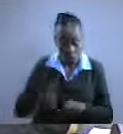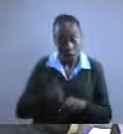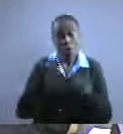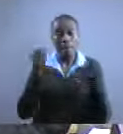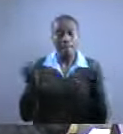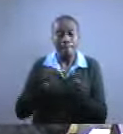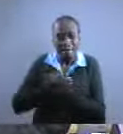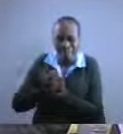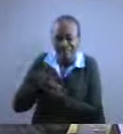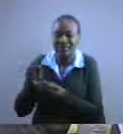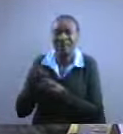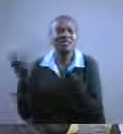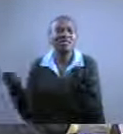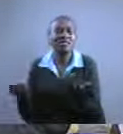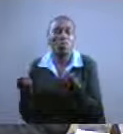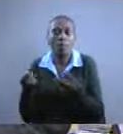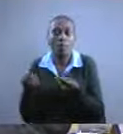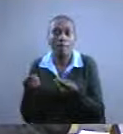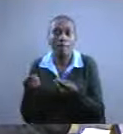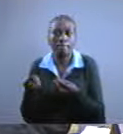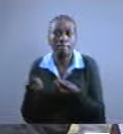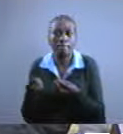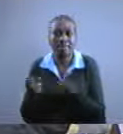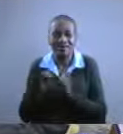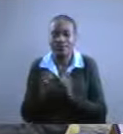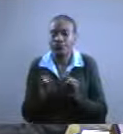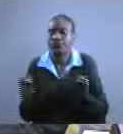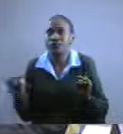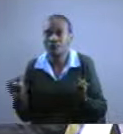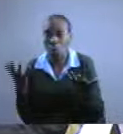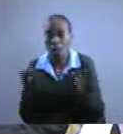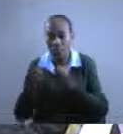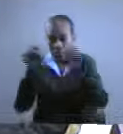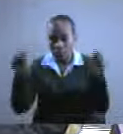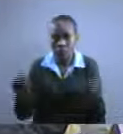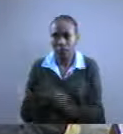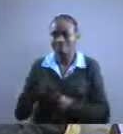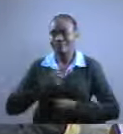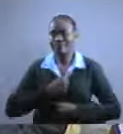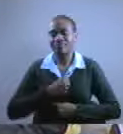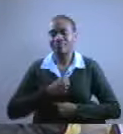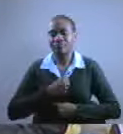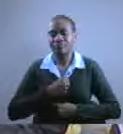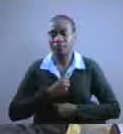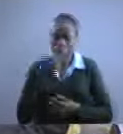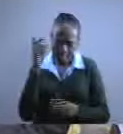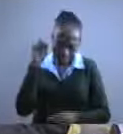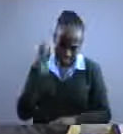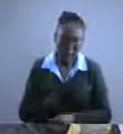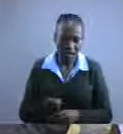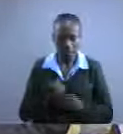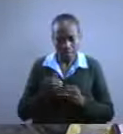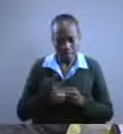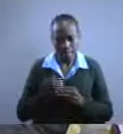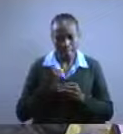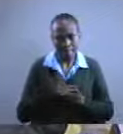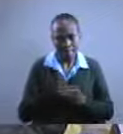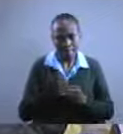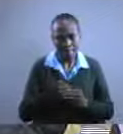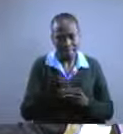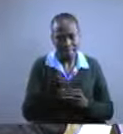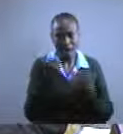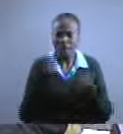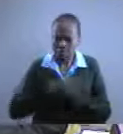better and to address any further potential risk to our system. We have to be able to move fast in